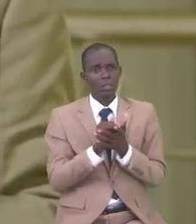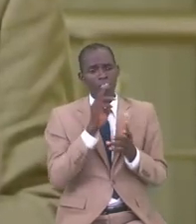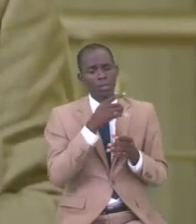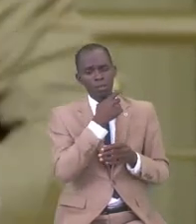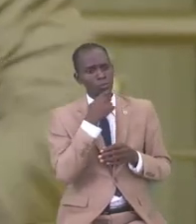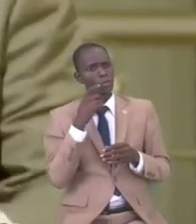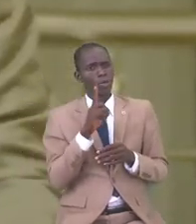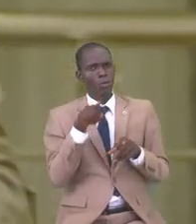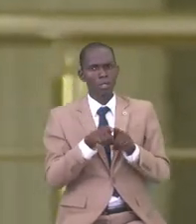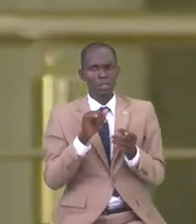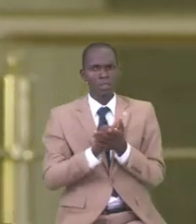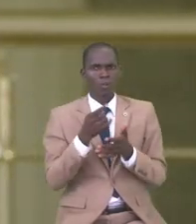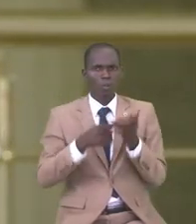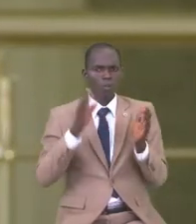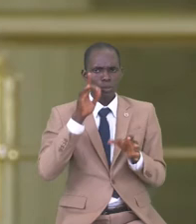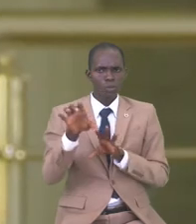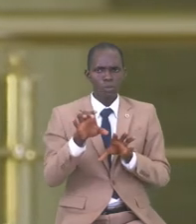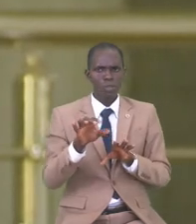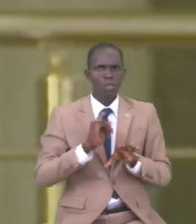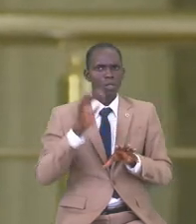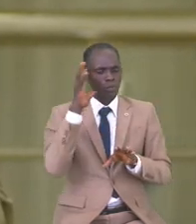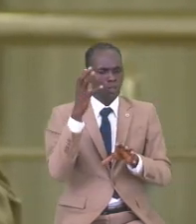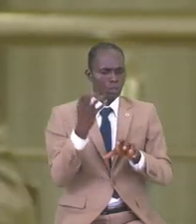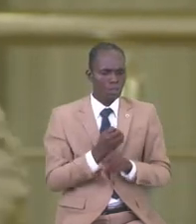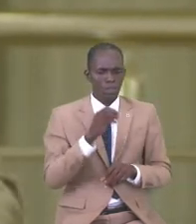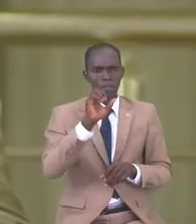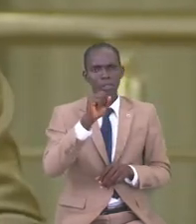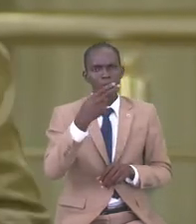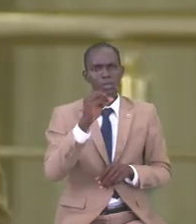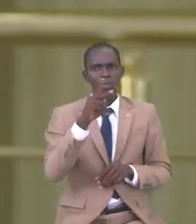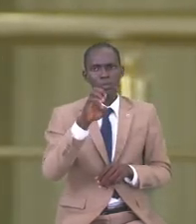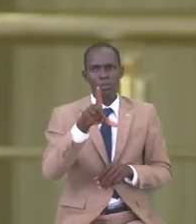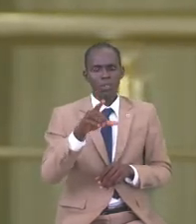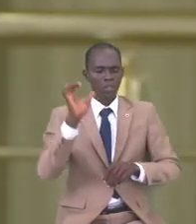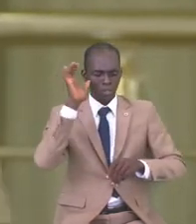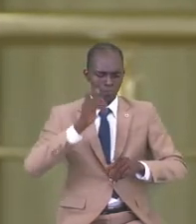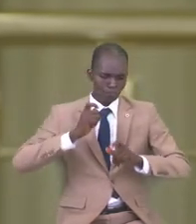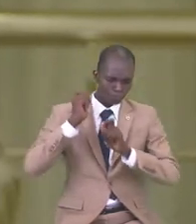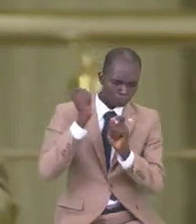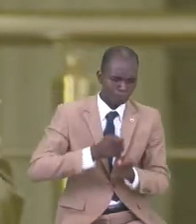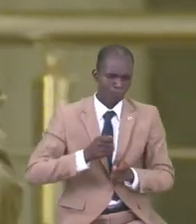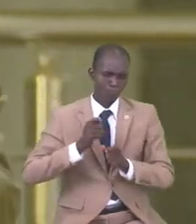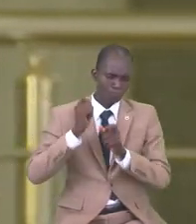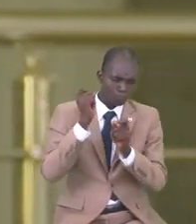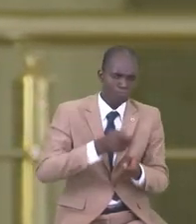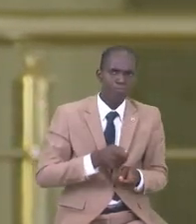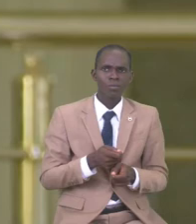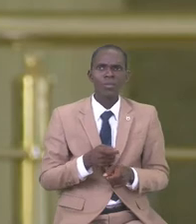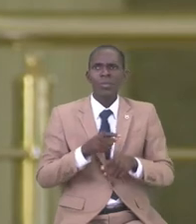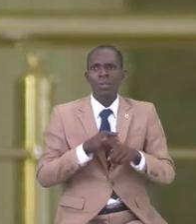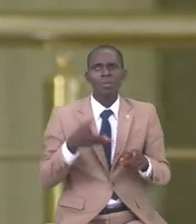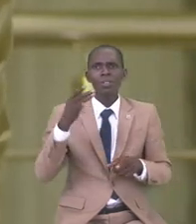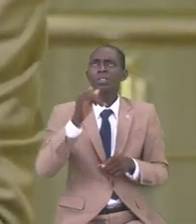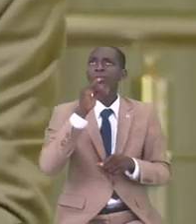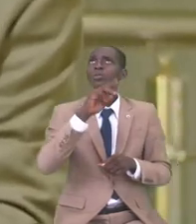have done? I'll take a shovel, I'll take a digger, I'll begin to dig, but there's no rain from heaven.